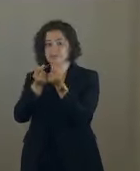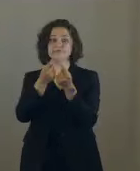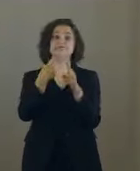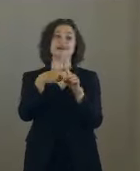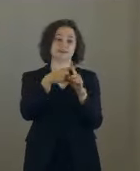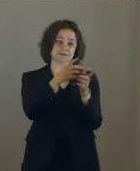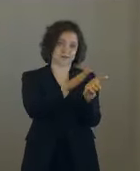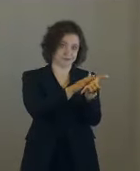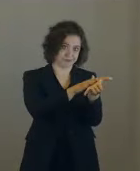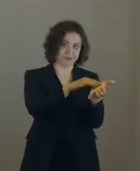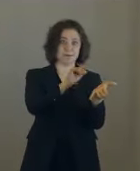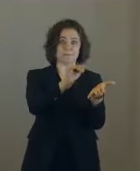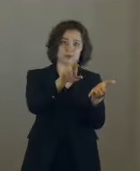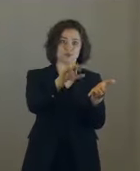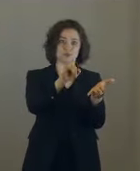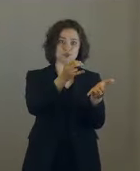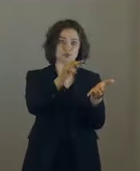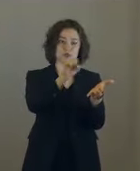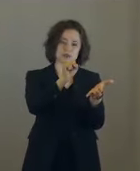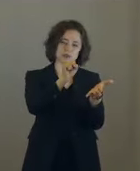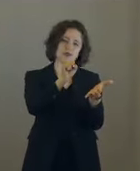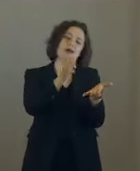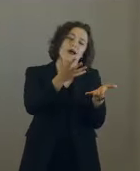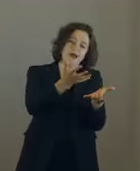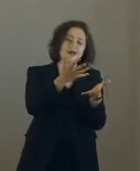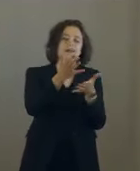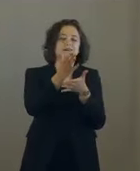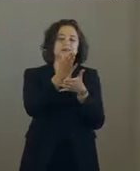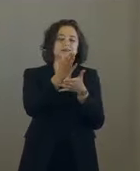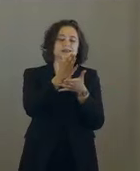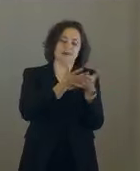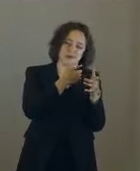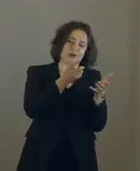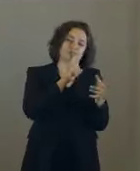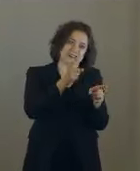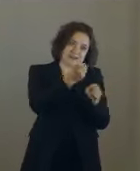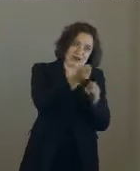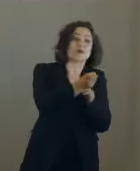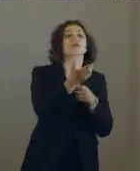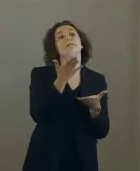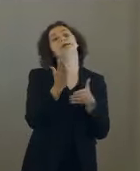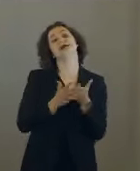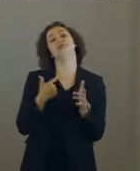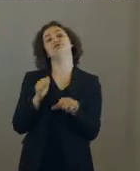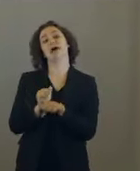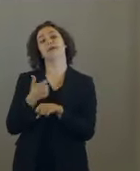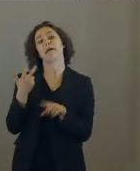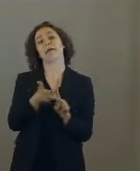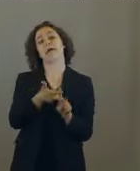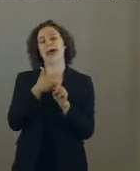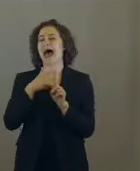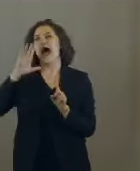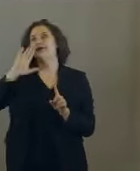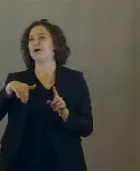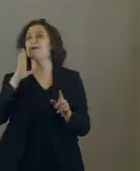Mr. Jones. And as a joke, I mean, I have some jobs at Focus Hope that I may be recruiting you for. I know nobody will let me take them, Can